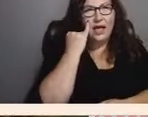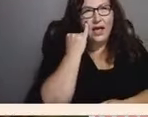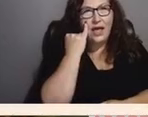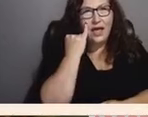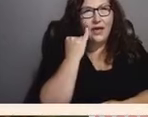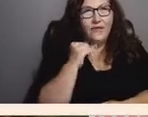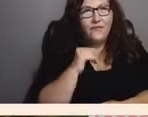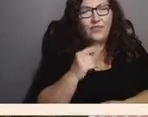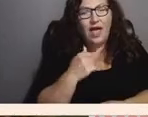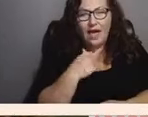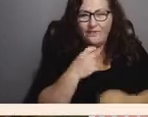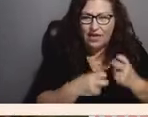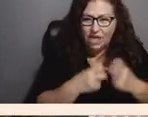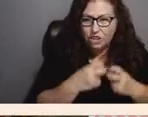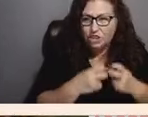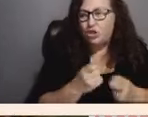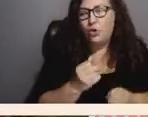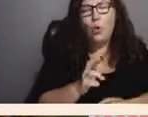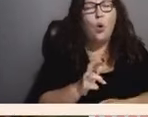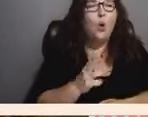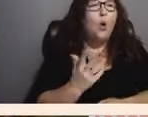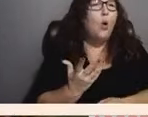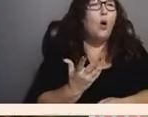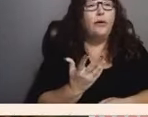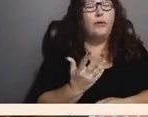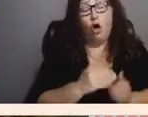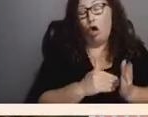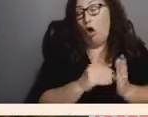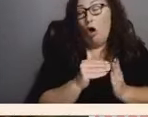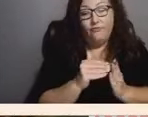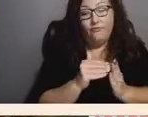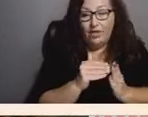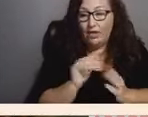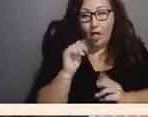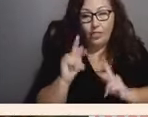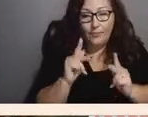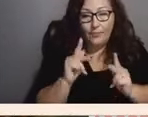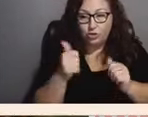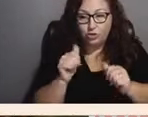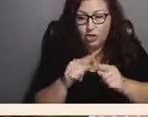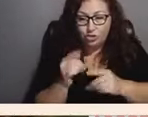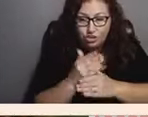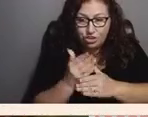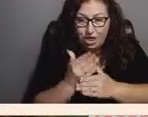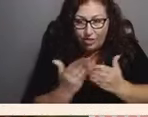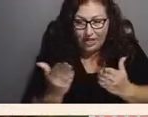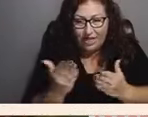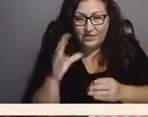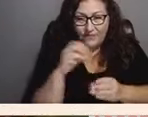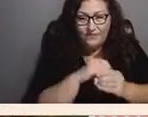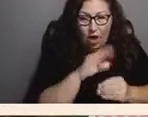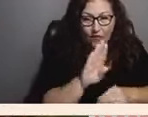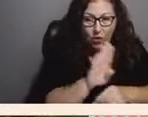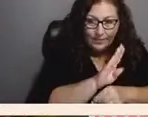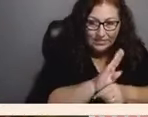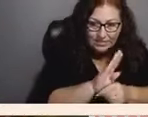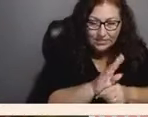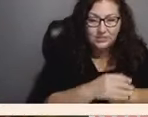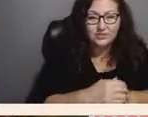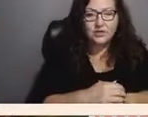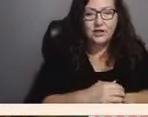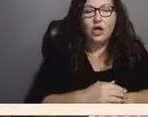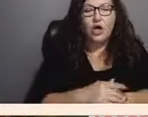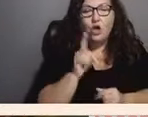or oftentimes other people try to share stuff or get in your business or so, you have to be able to open